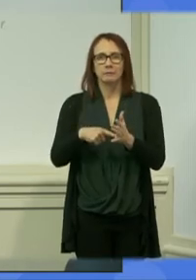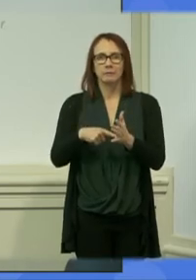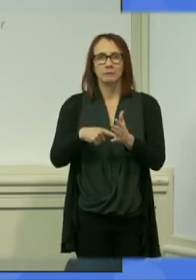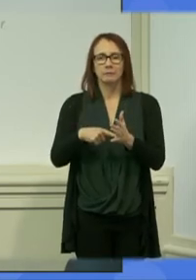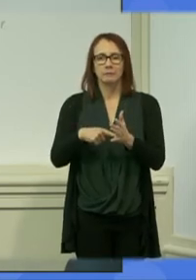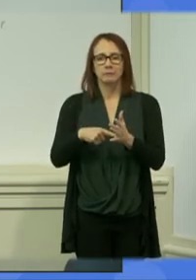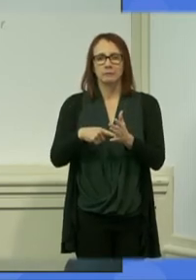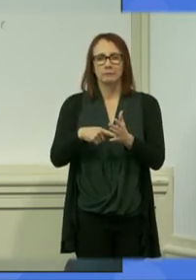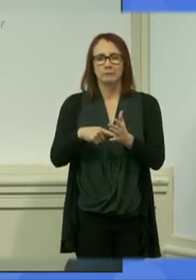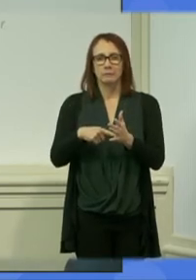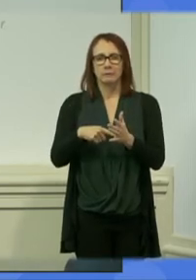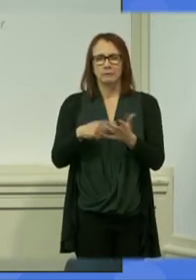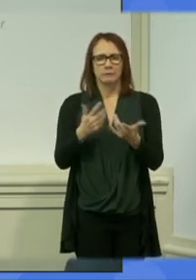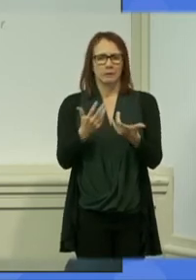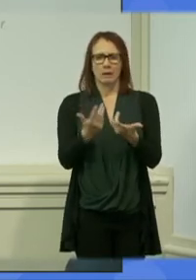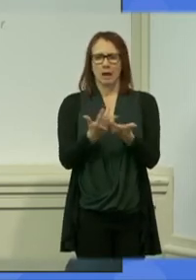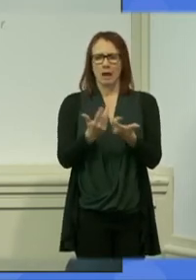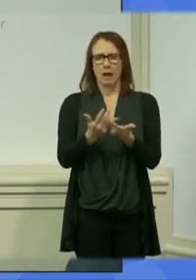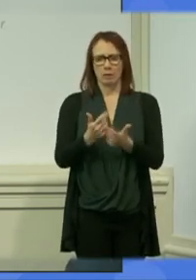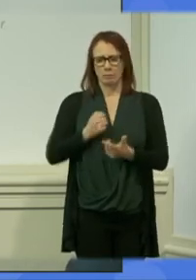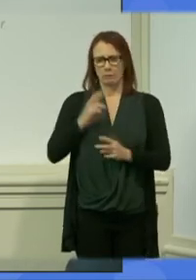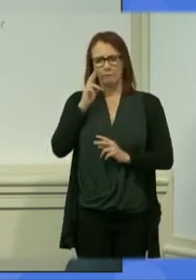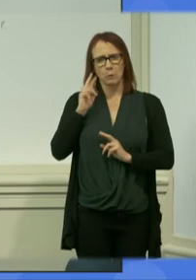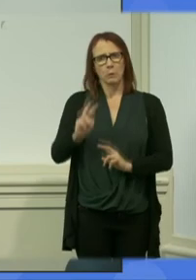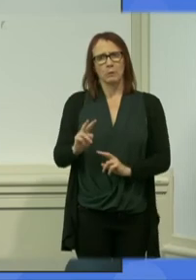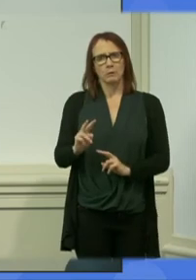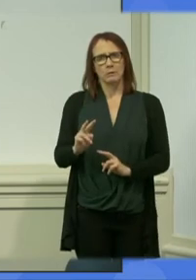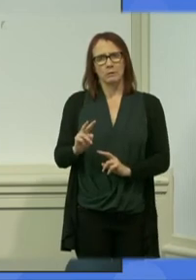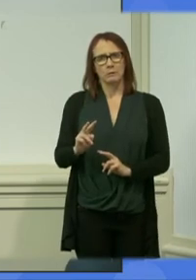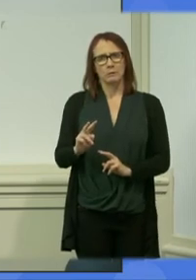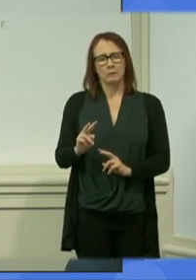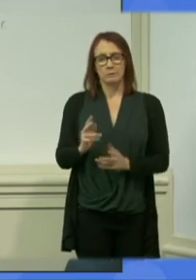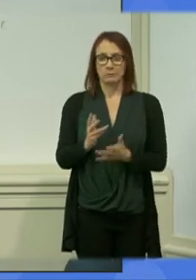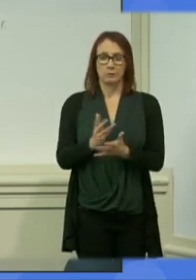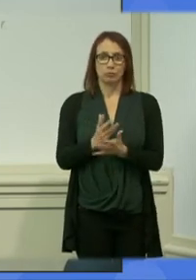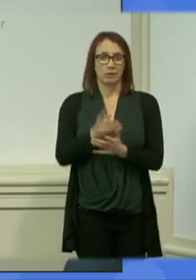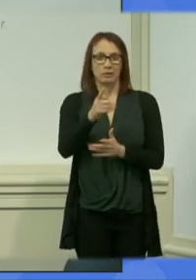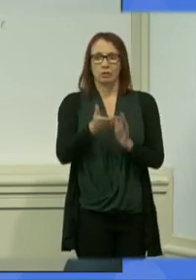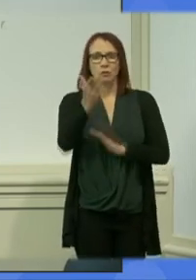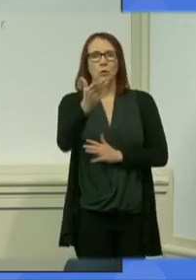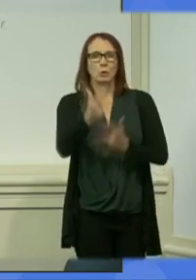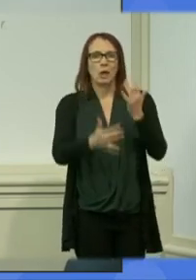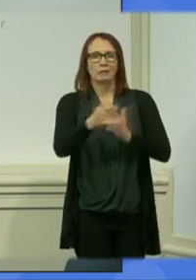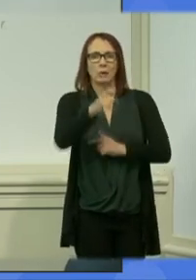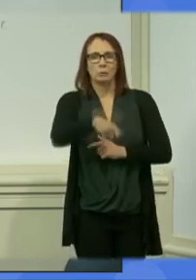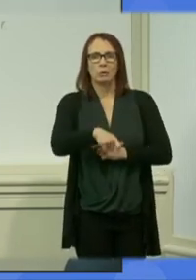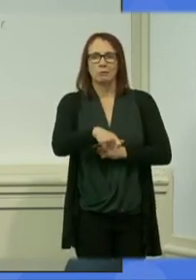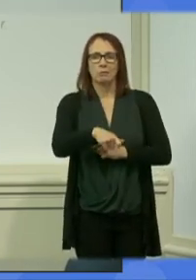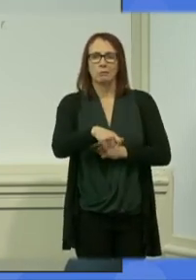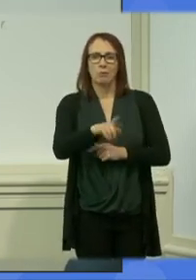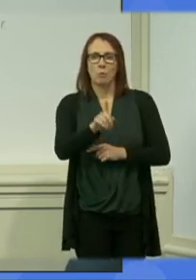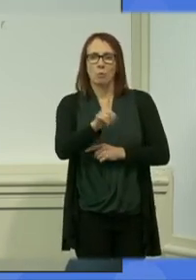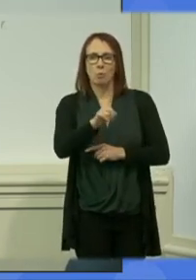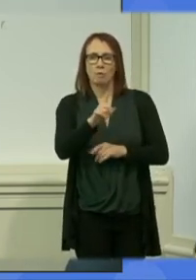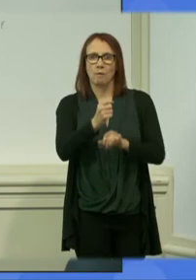to those in a moment. So how do we see them? And of course, you tend to go to your accountant in order, well, to make sure